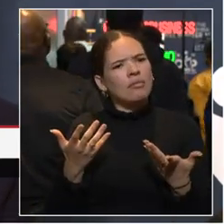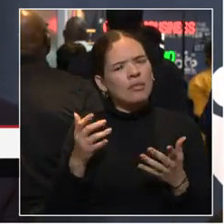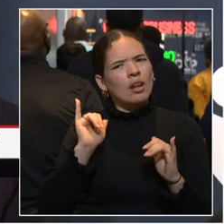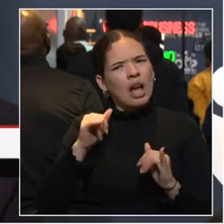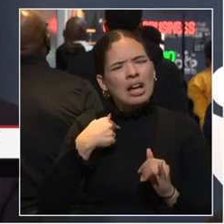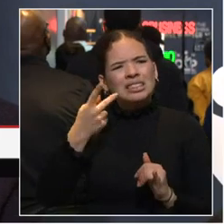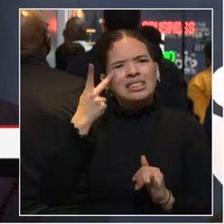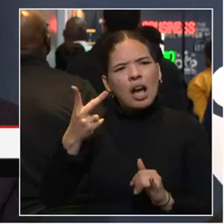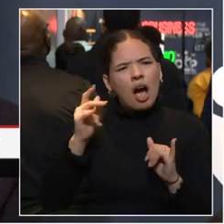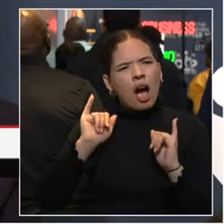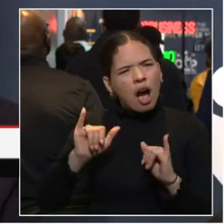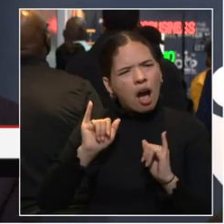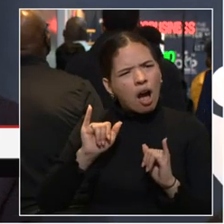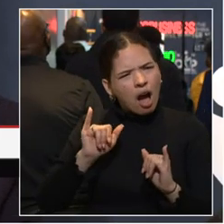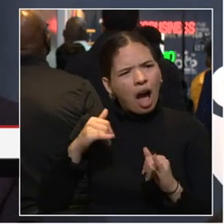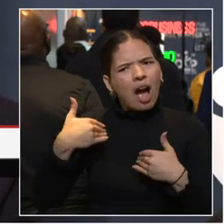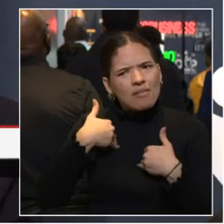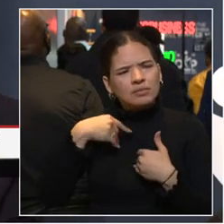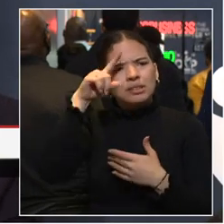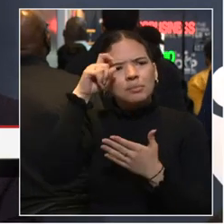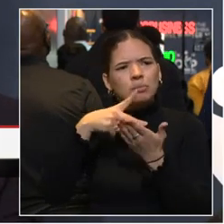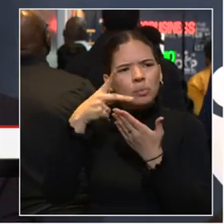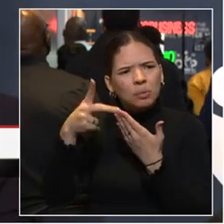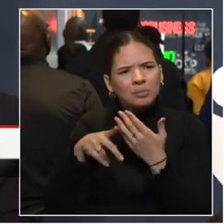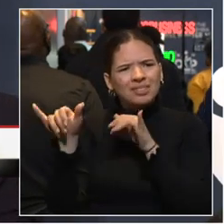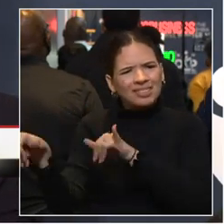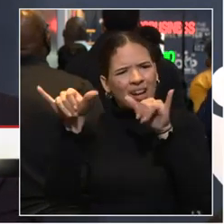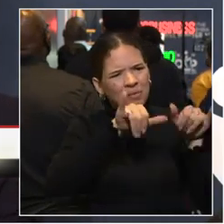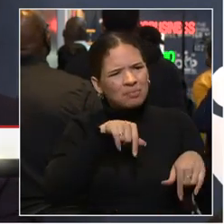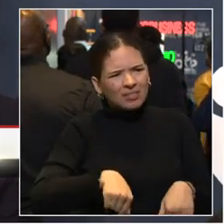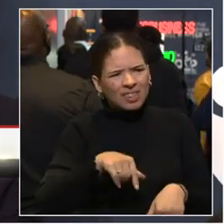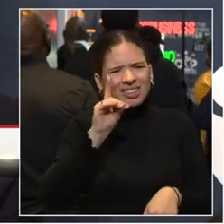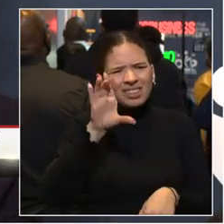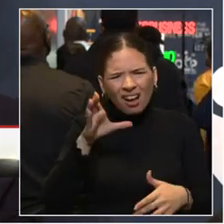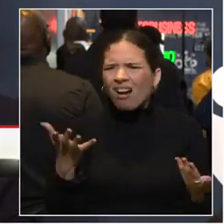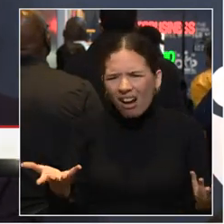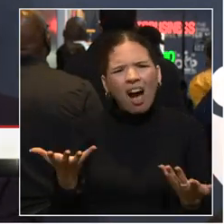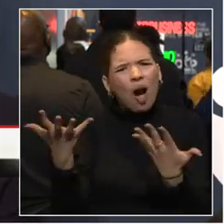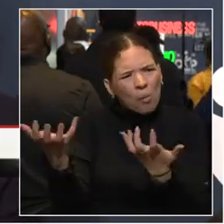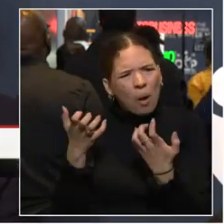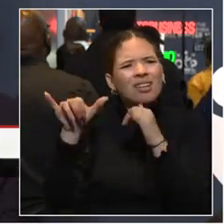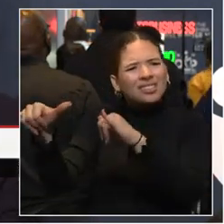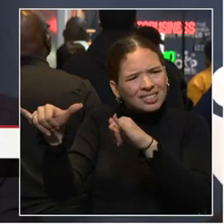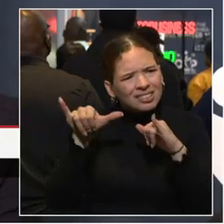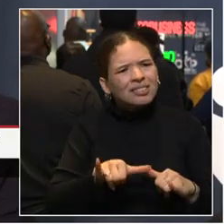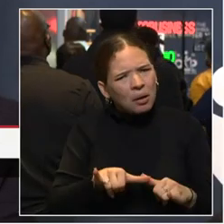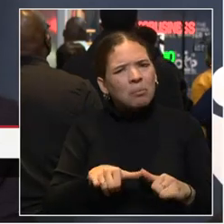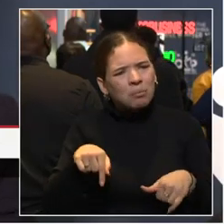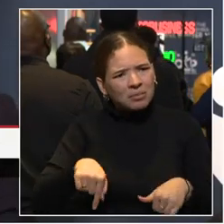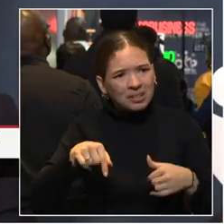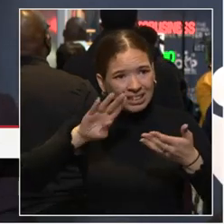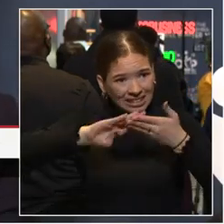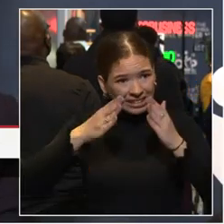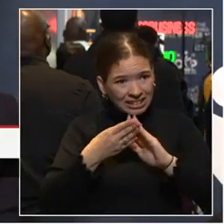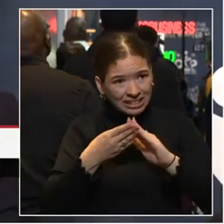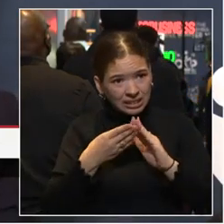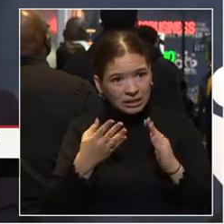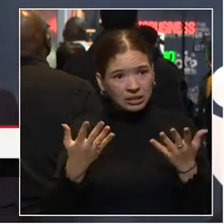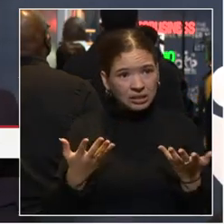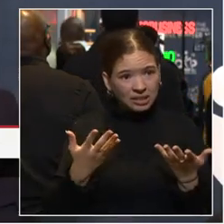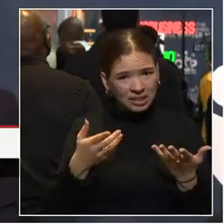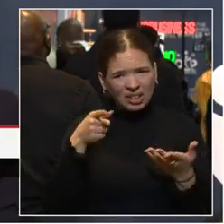summer program for kids. And, big cities and places that you think are really advanced in their thinking.